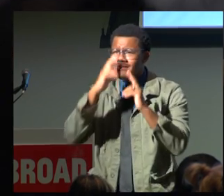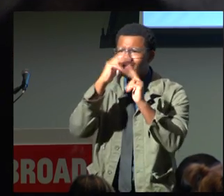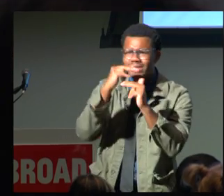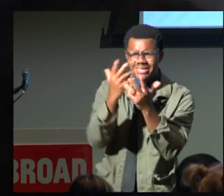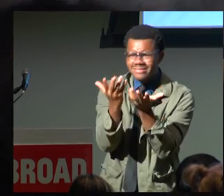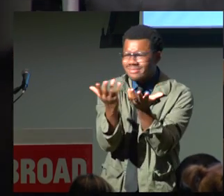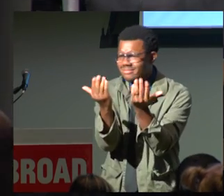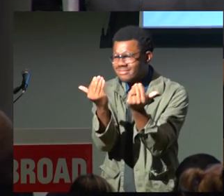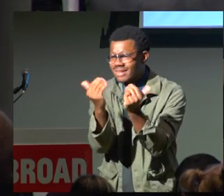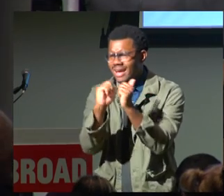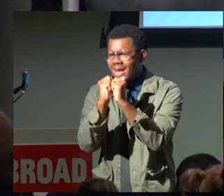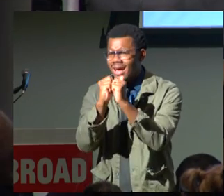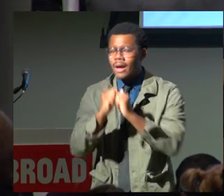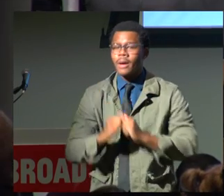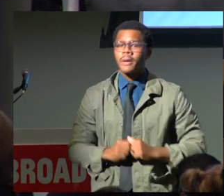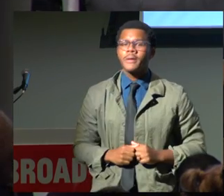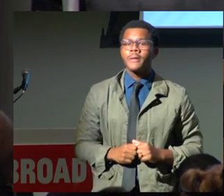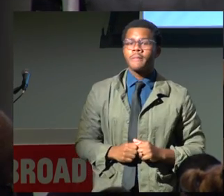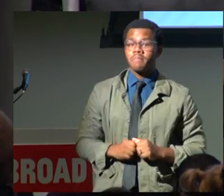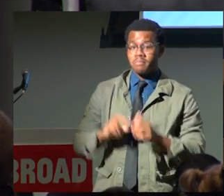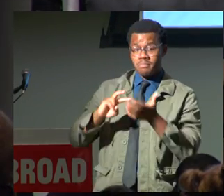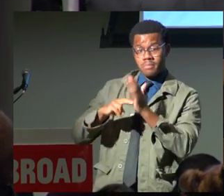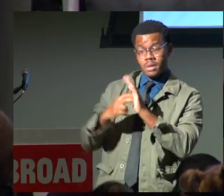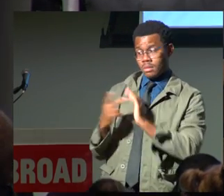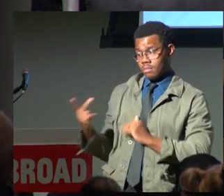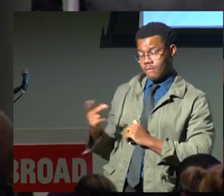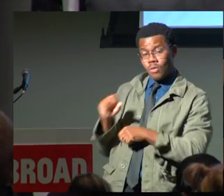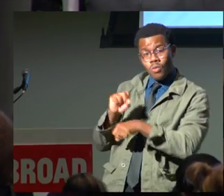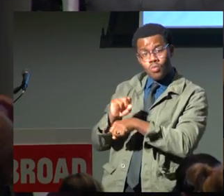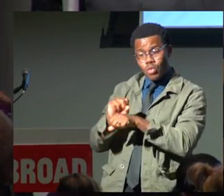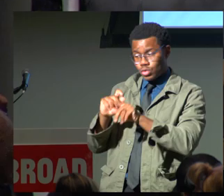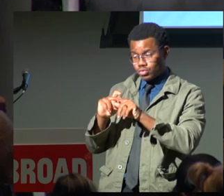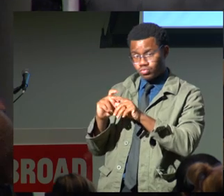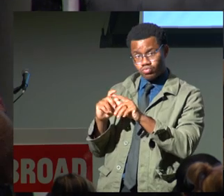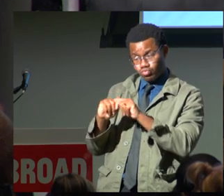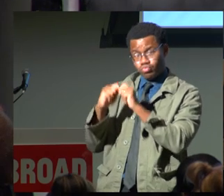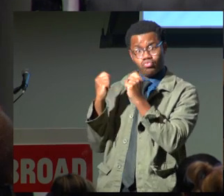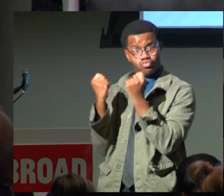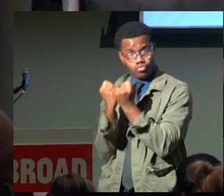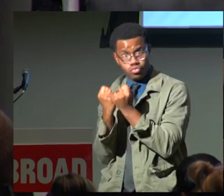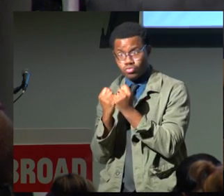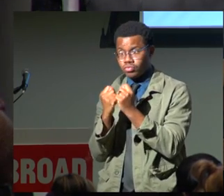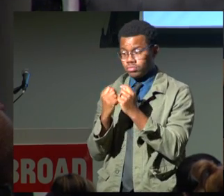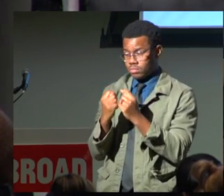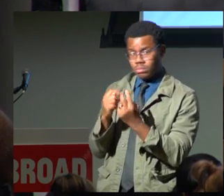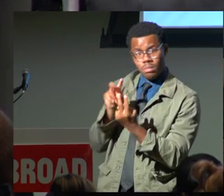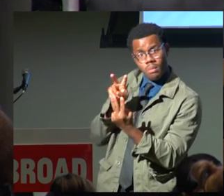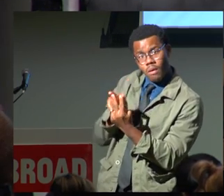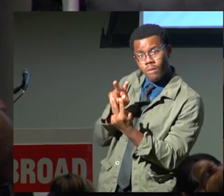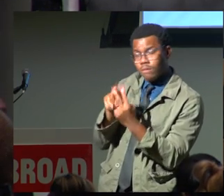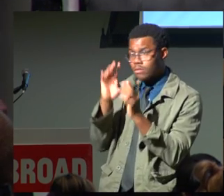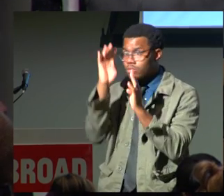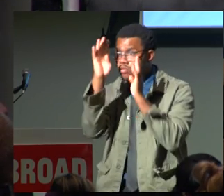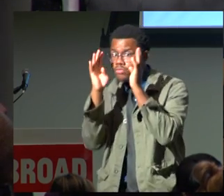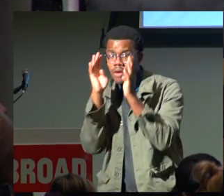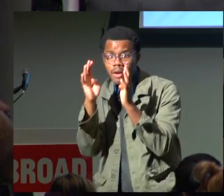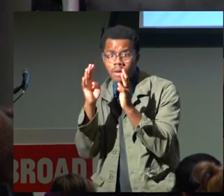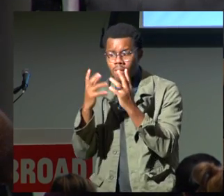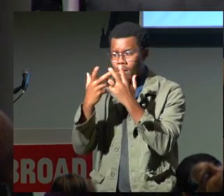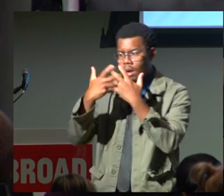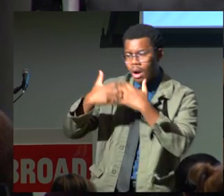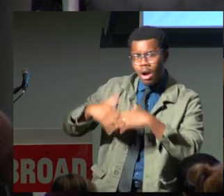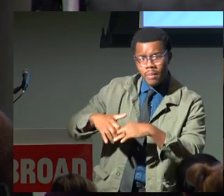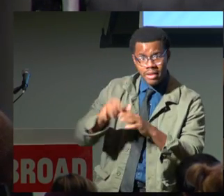Sure. How are we able to work together as a team, as dual creatives, and have this sense of harmony in working?